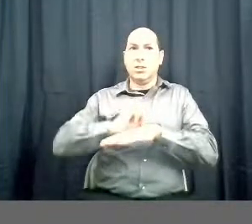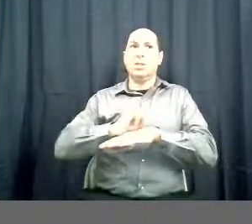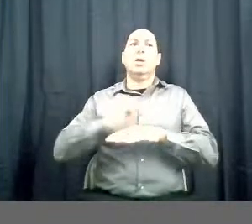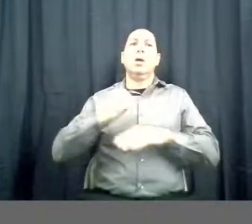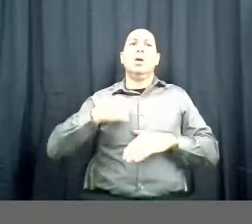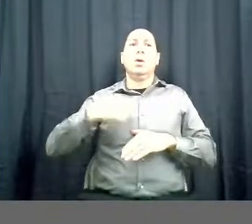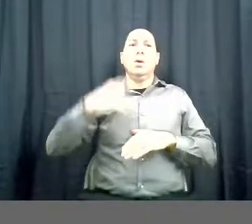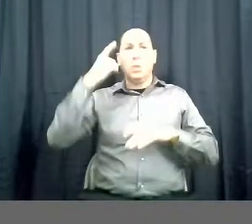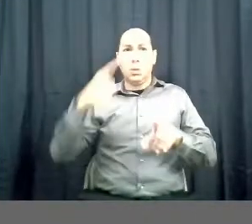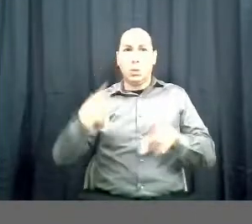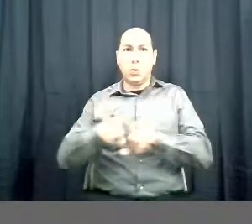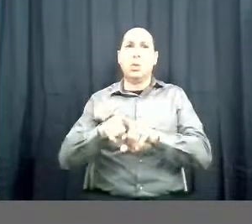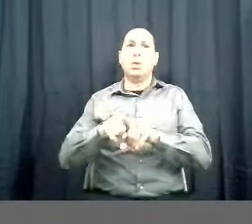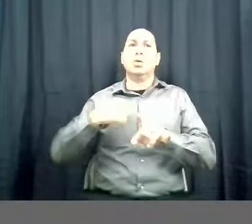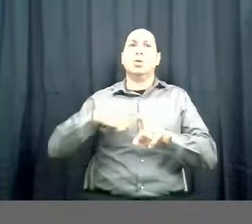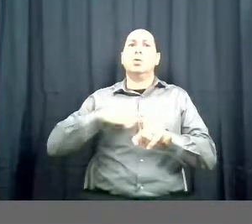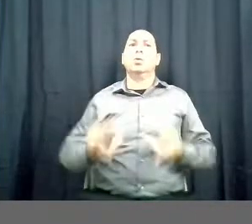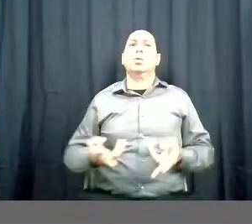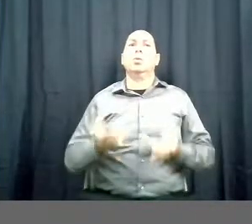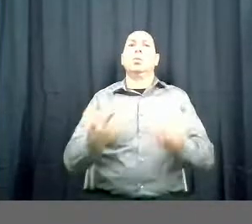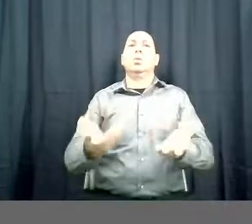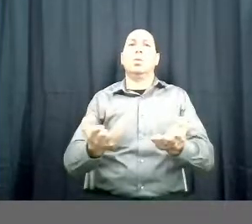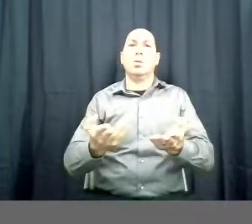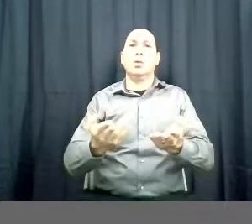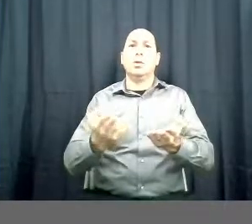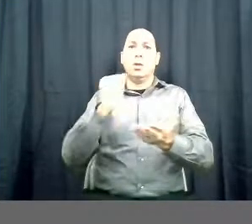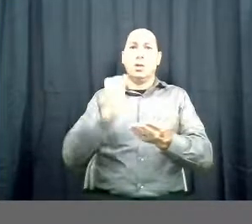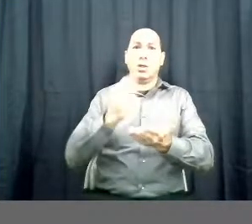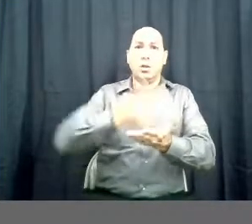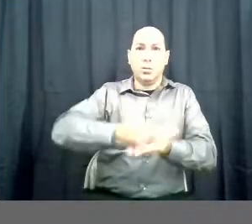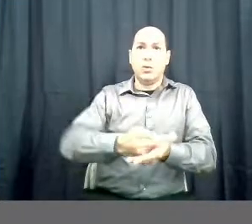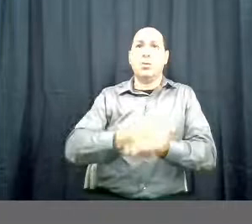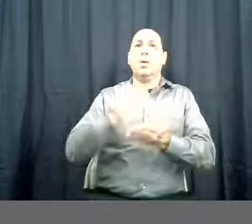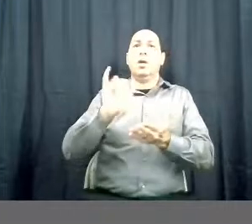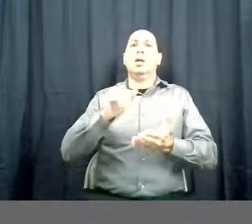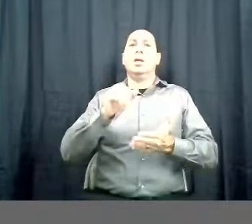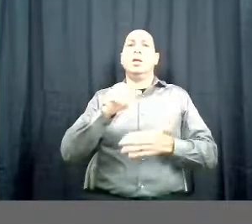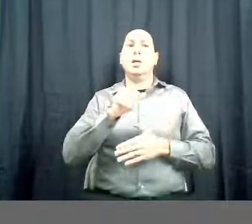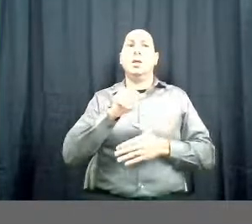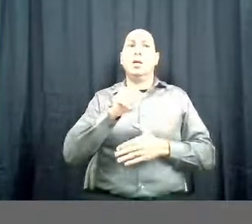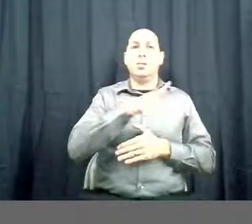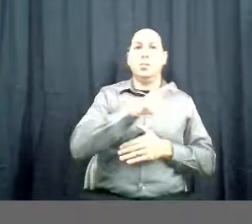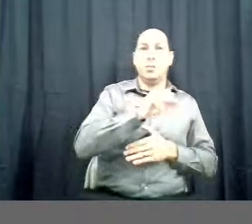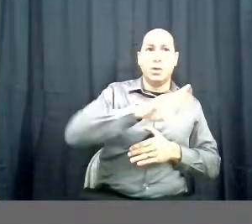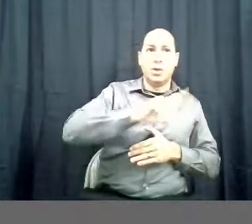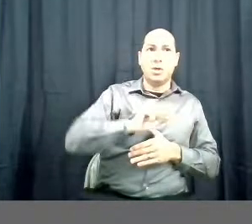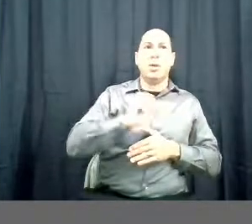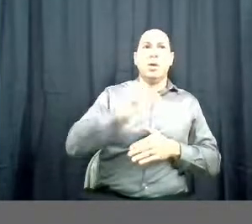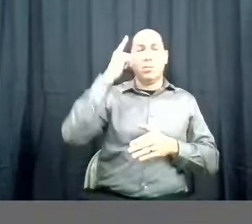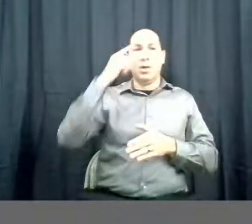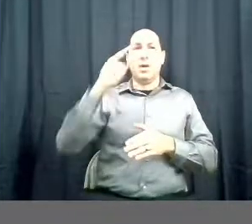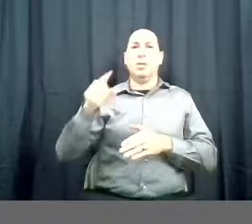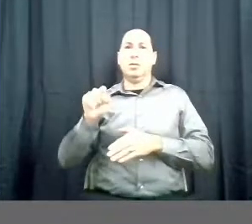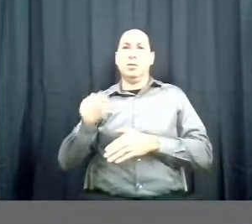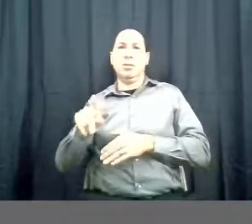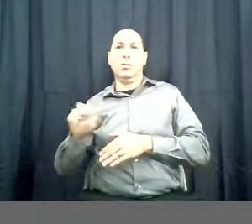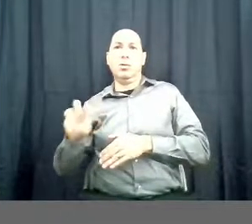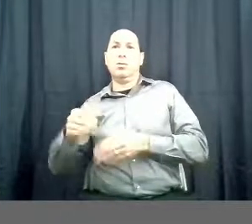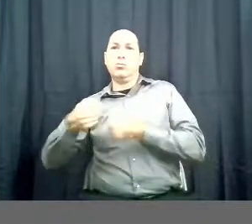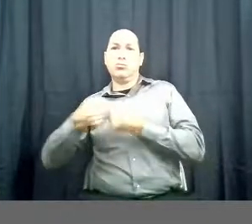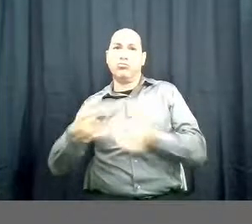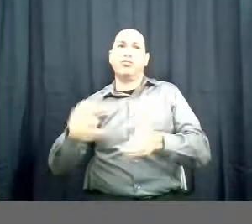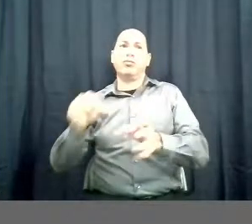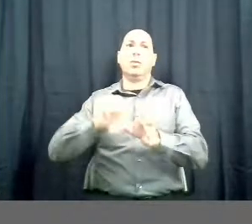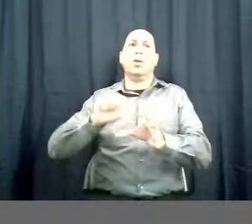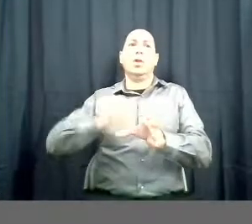certified fiscal plan and certified budget in order to ensure a steady supply of diesel to PREPA. Going forward, we also